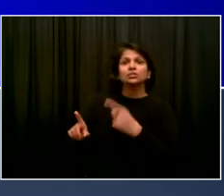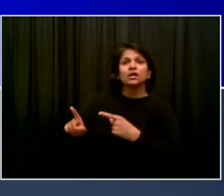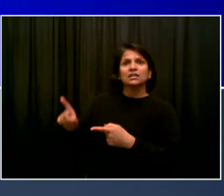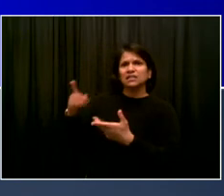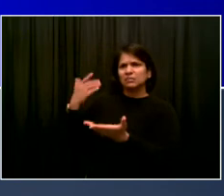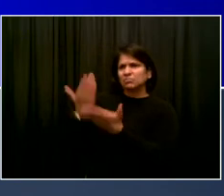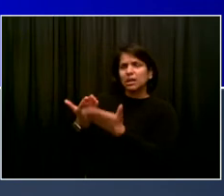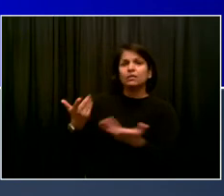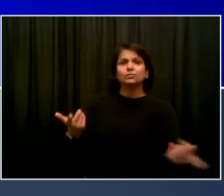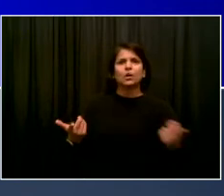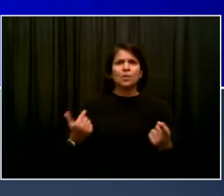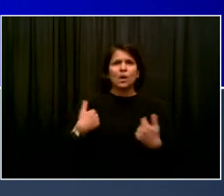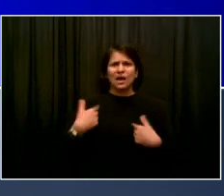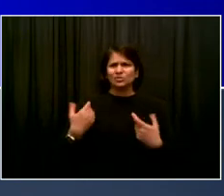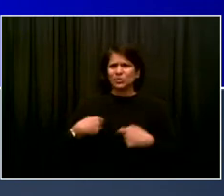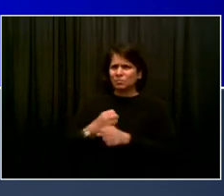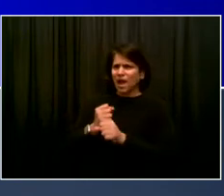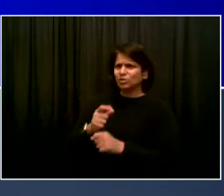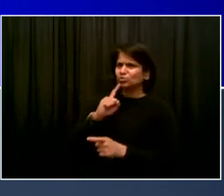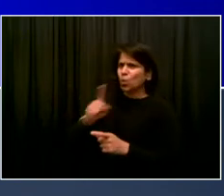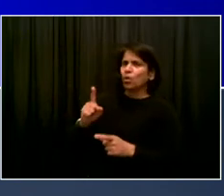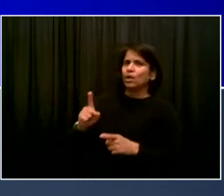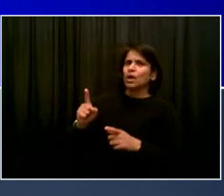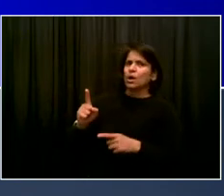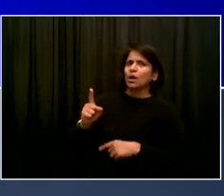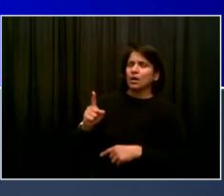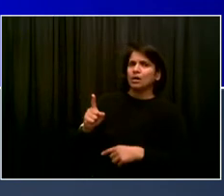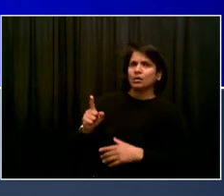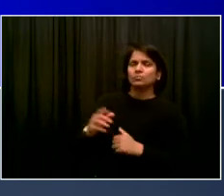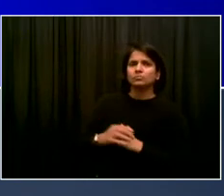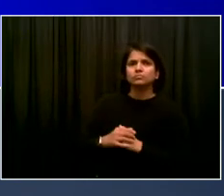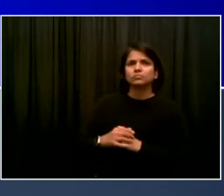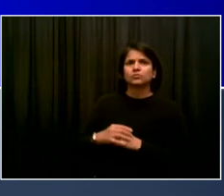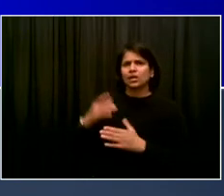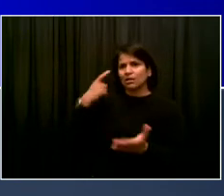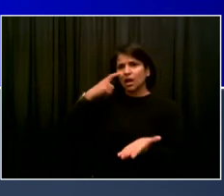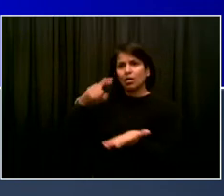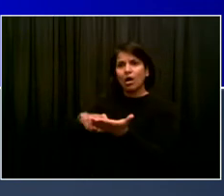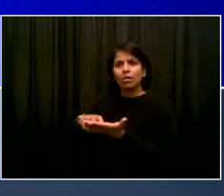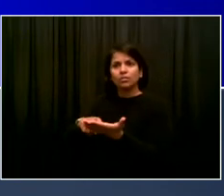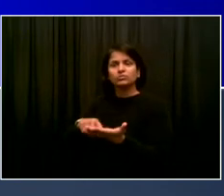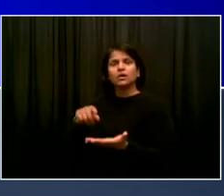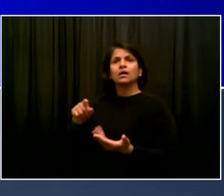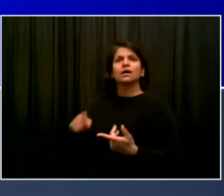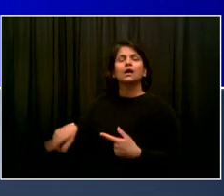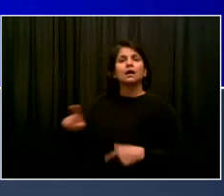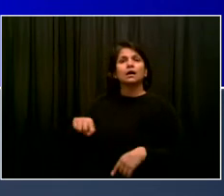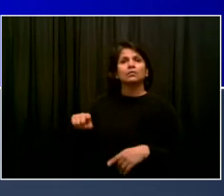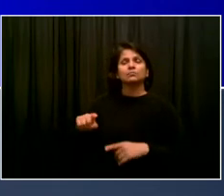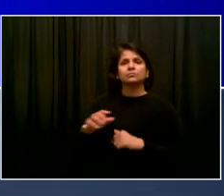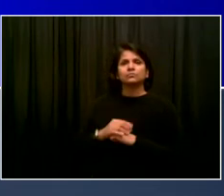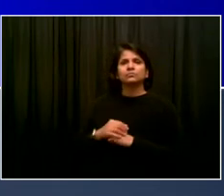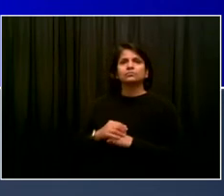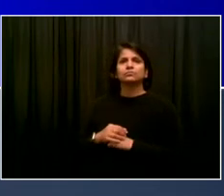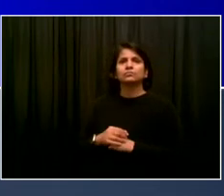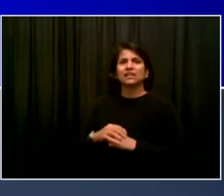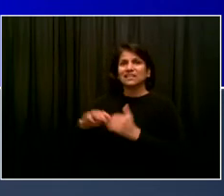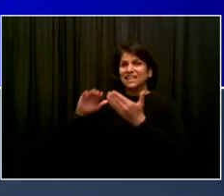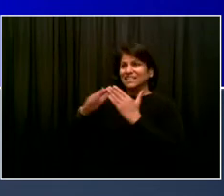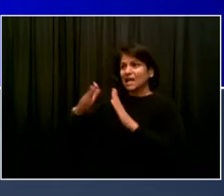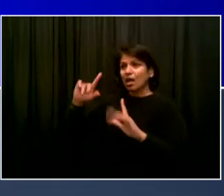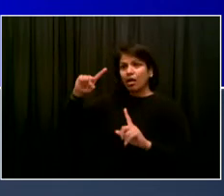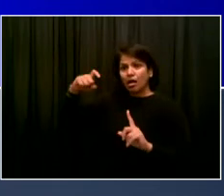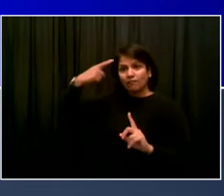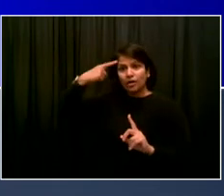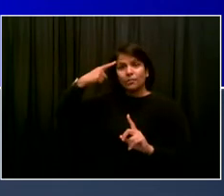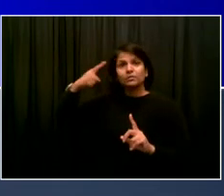the history and some of the truth that had to be uncovered and addressed formally, officially by the city government, but also acted on, and how